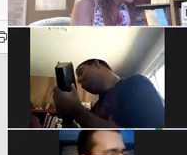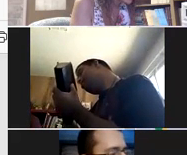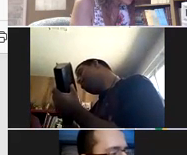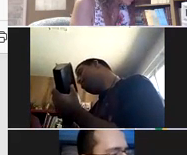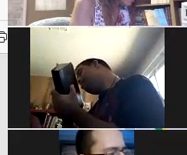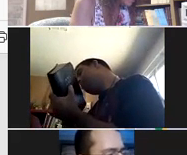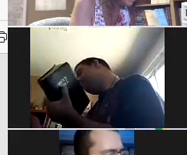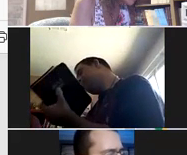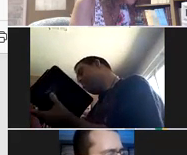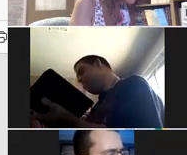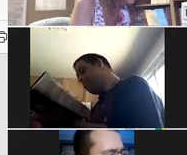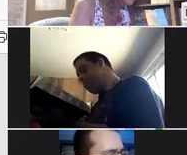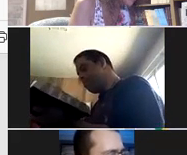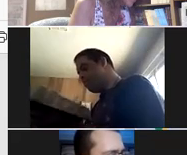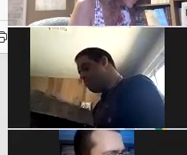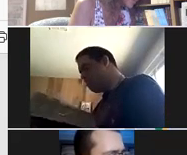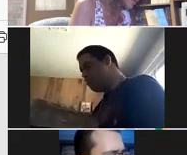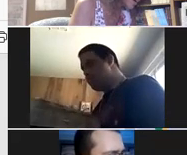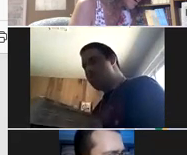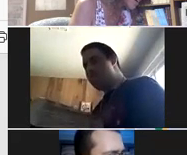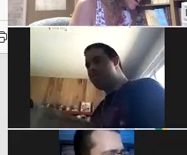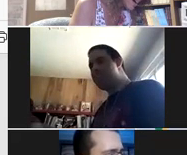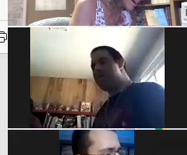5:22. The Old Testament. The New